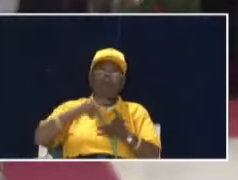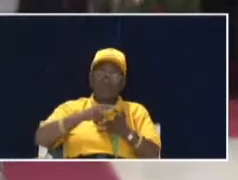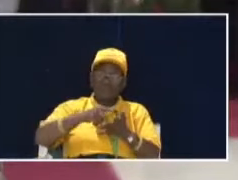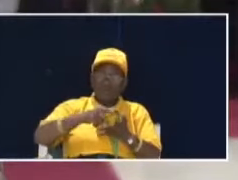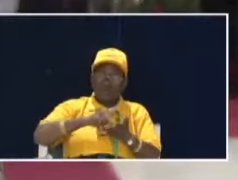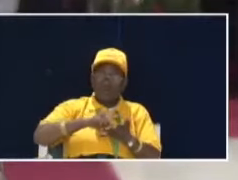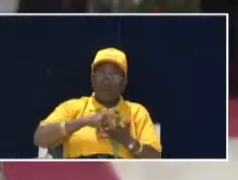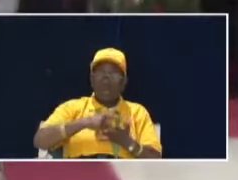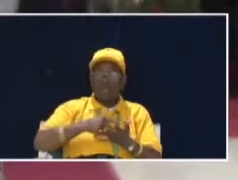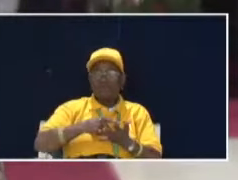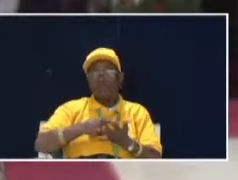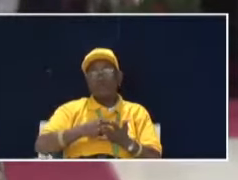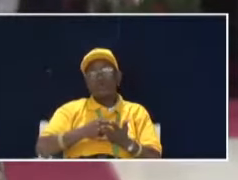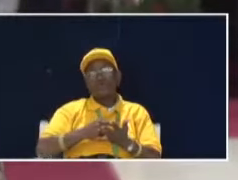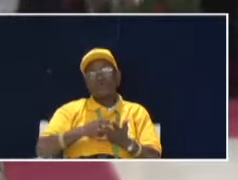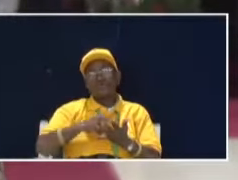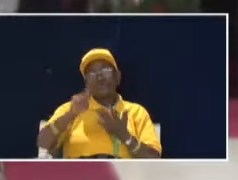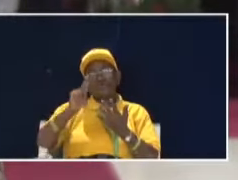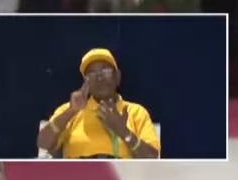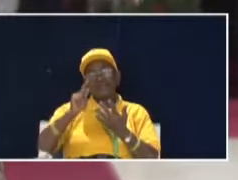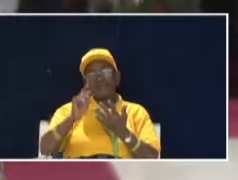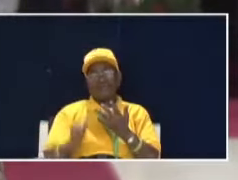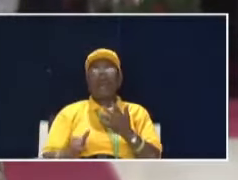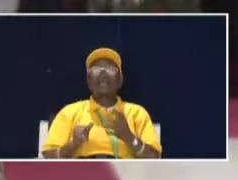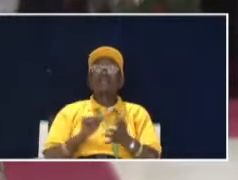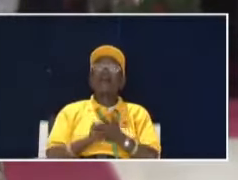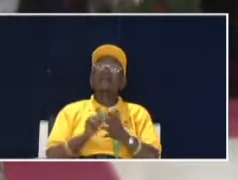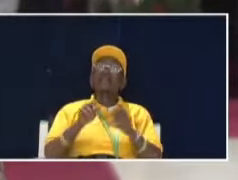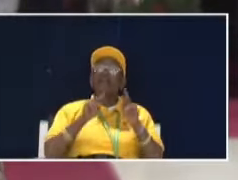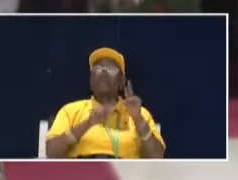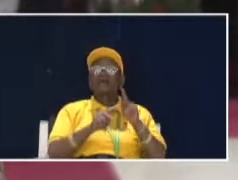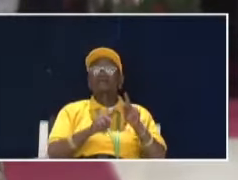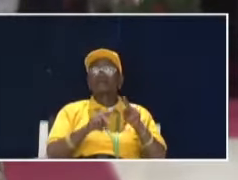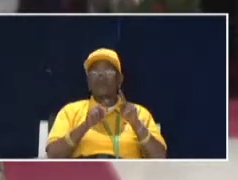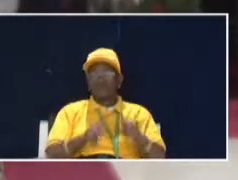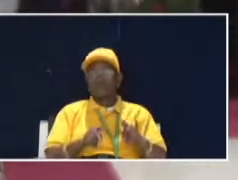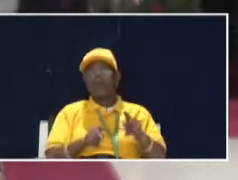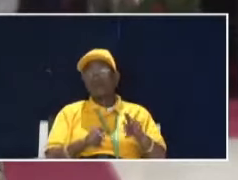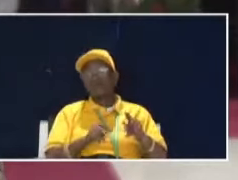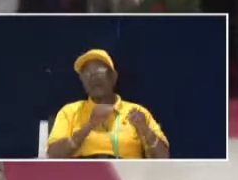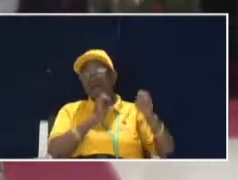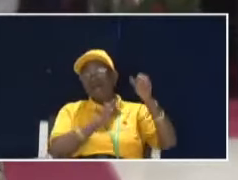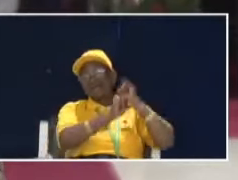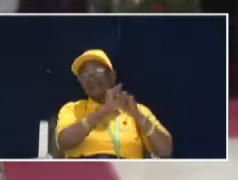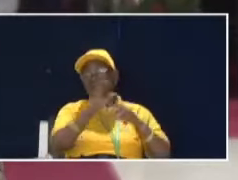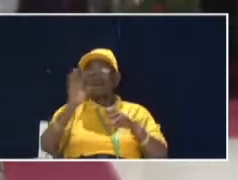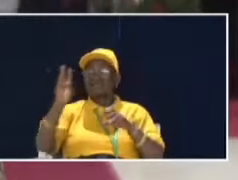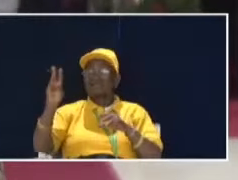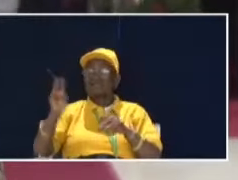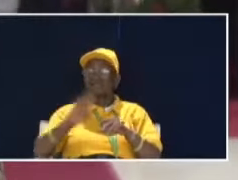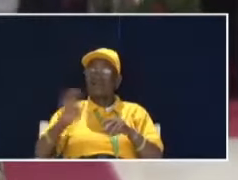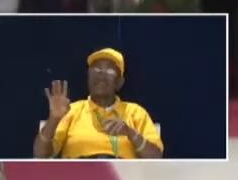Isaiah chapter 6 from verse 4 to 8. Isaiah 6, 4 to 8. When